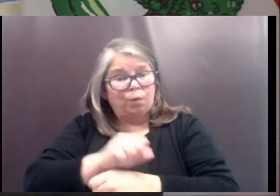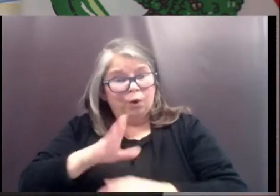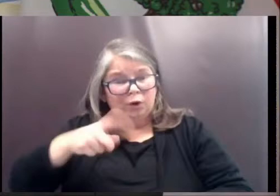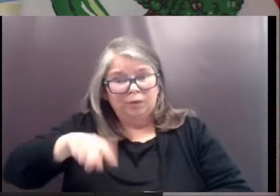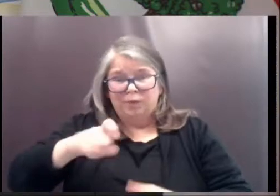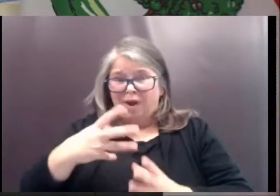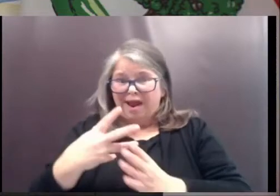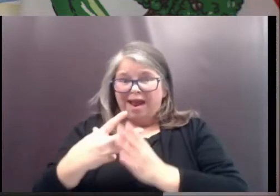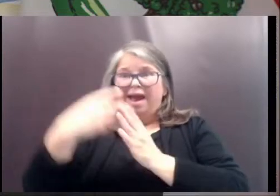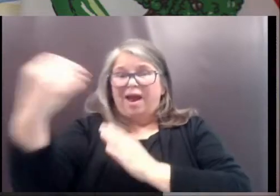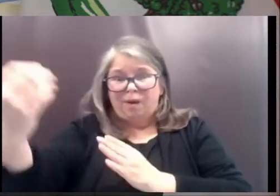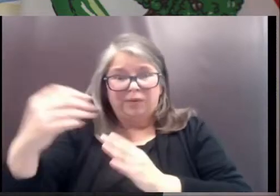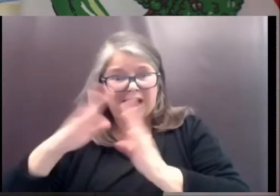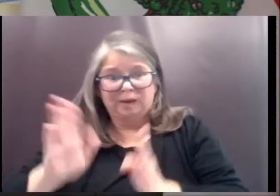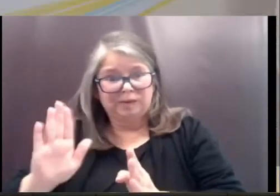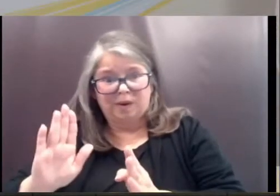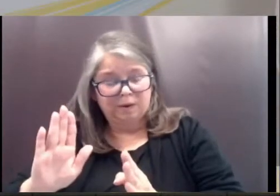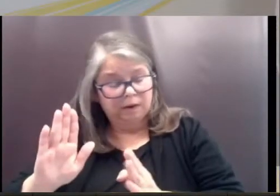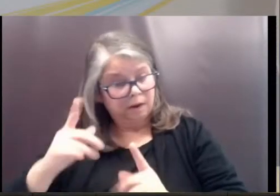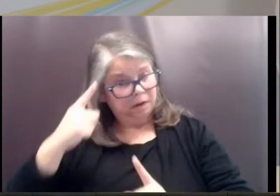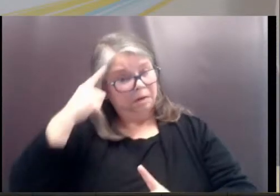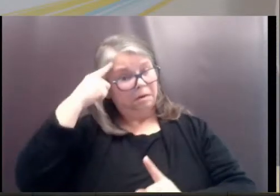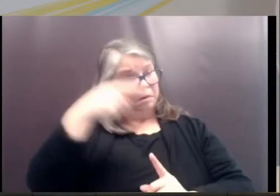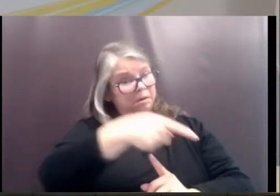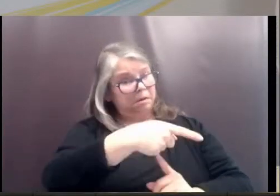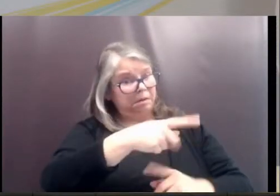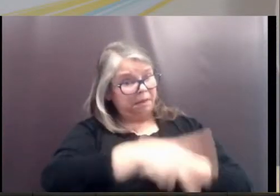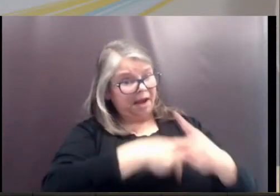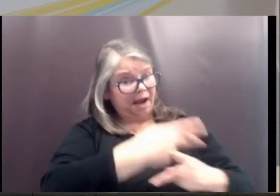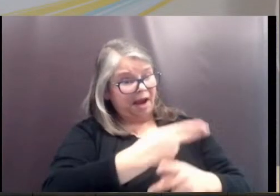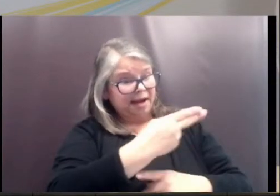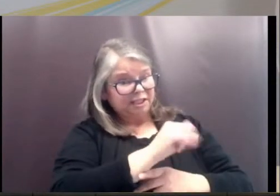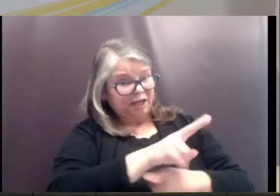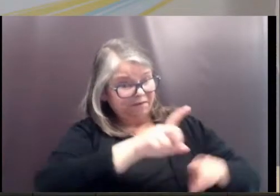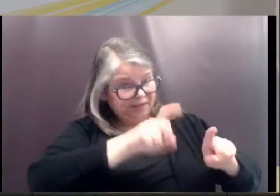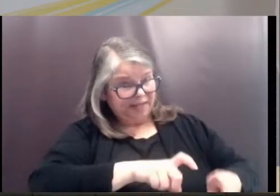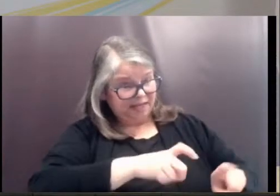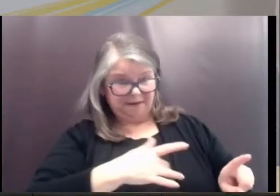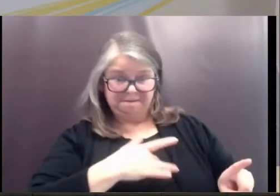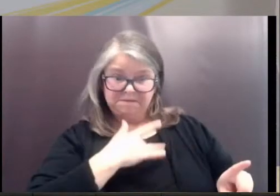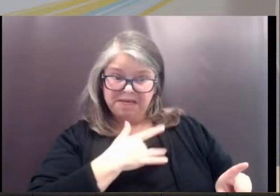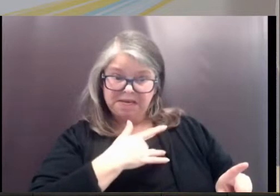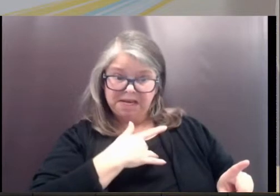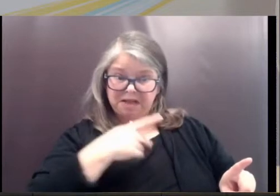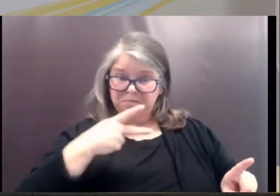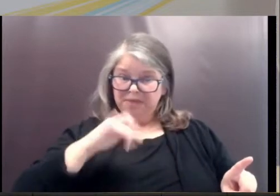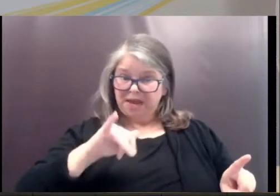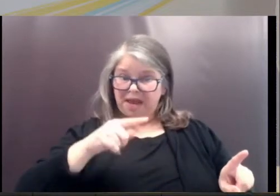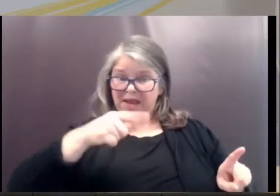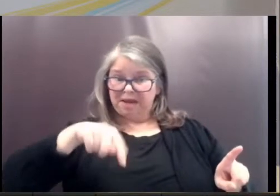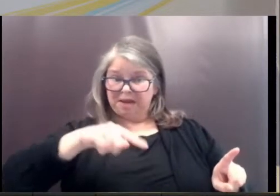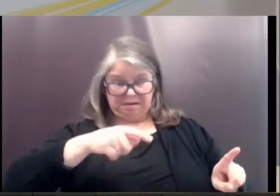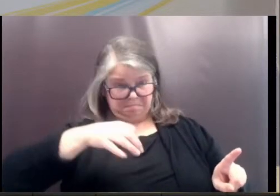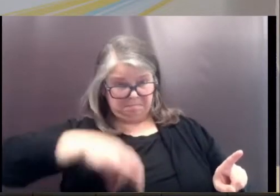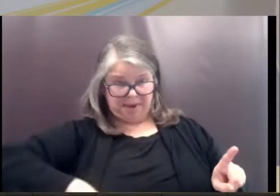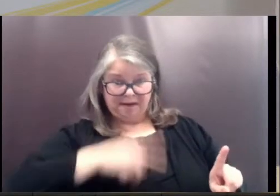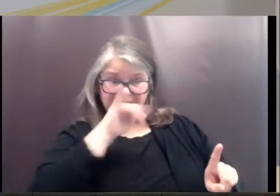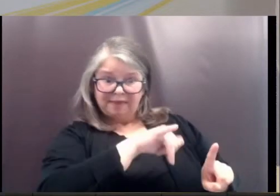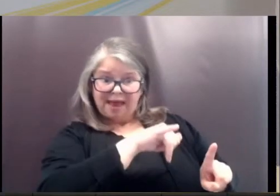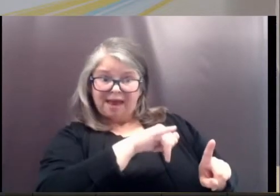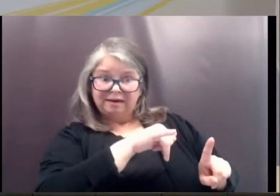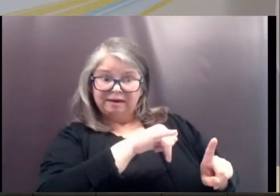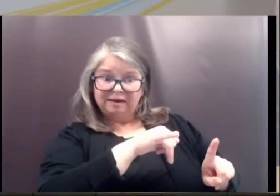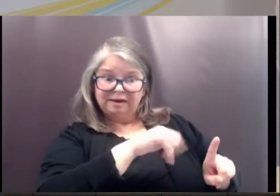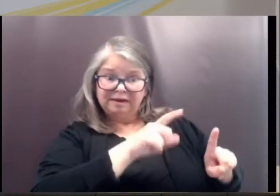Morrison, what's your stance on these tests? Are they useful for islanders? Are you concerned people might not access appropriate care with